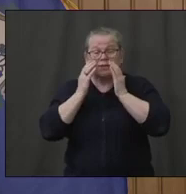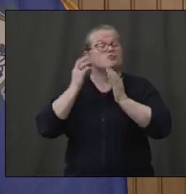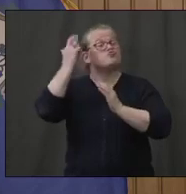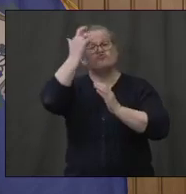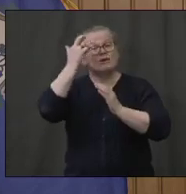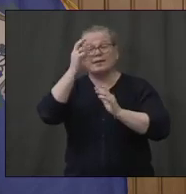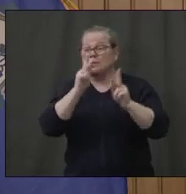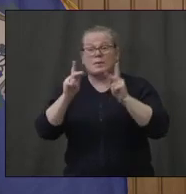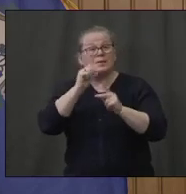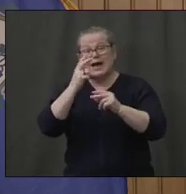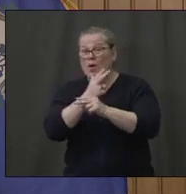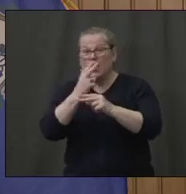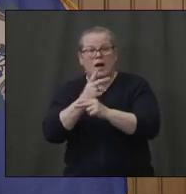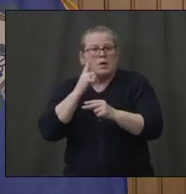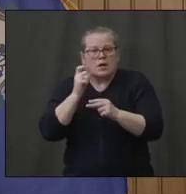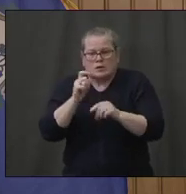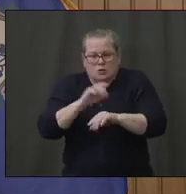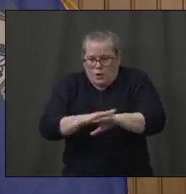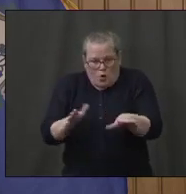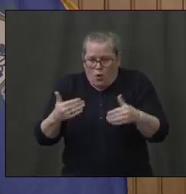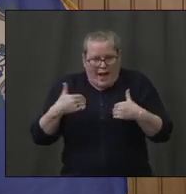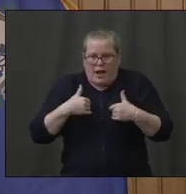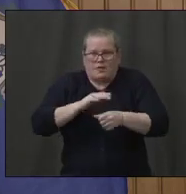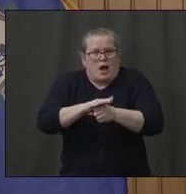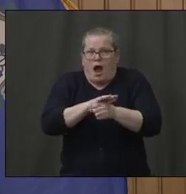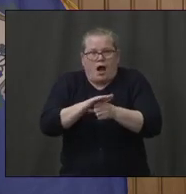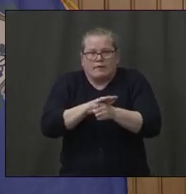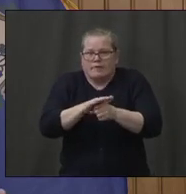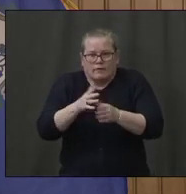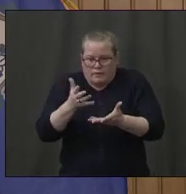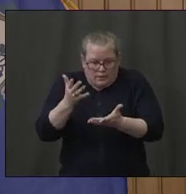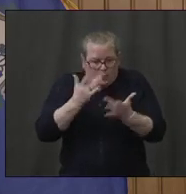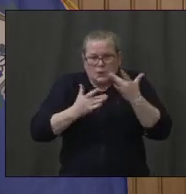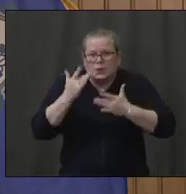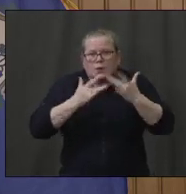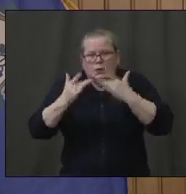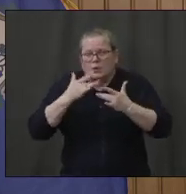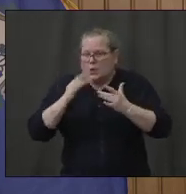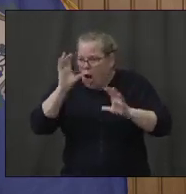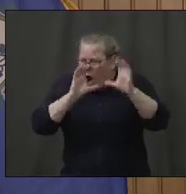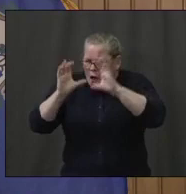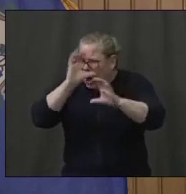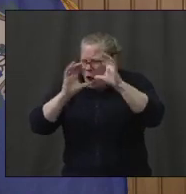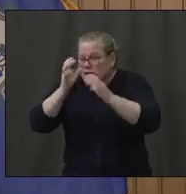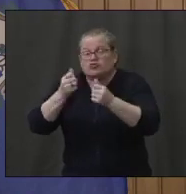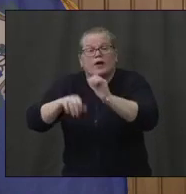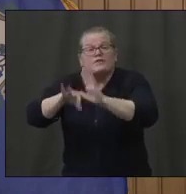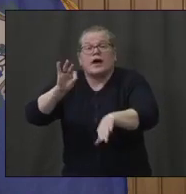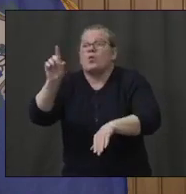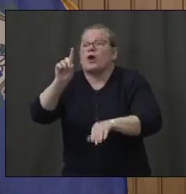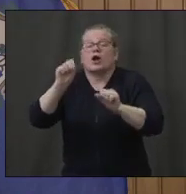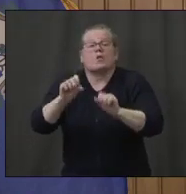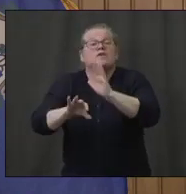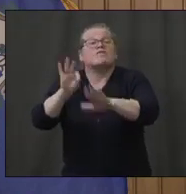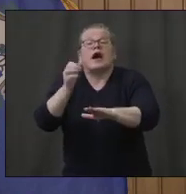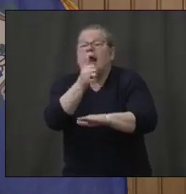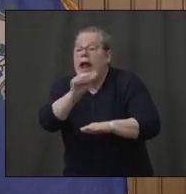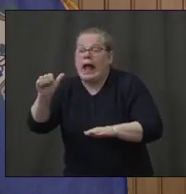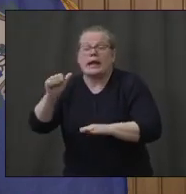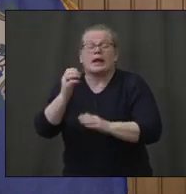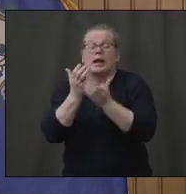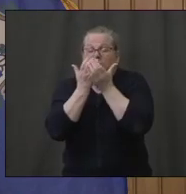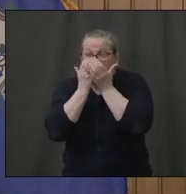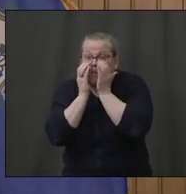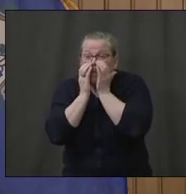We're working our hearts out to find where we can get masks, not necessarily N95, but just a cloth-based